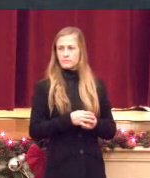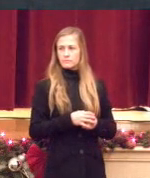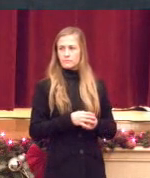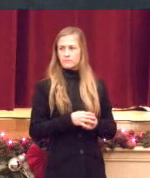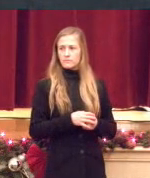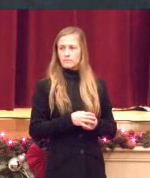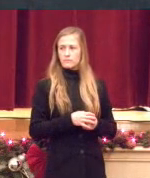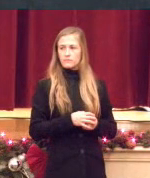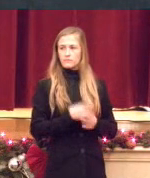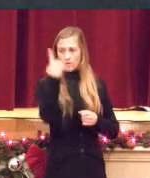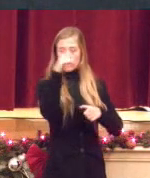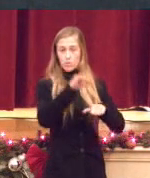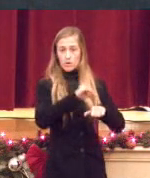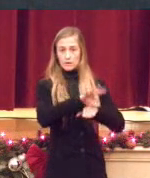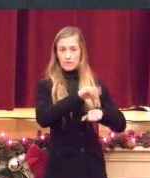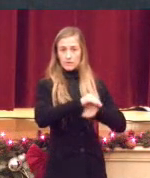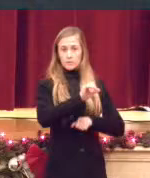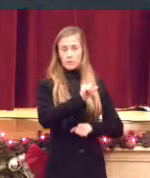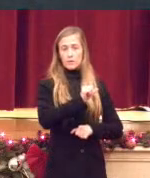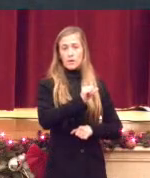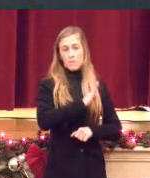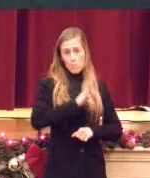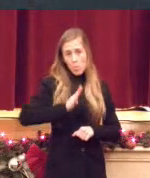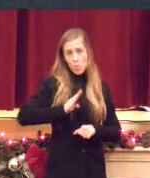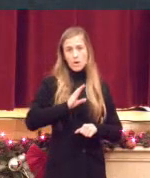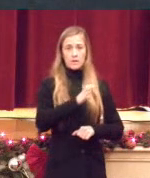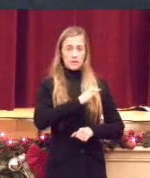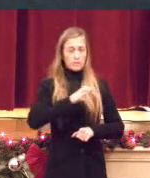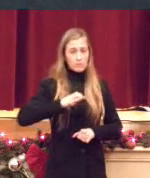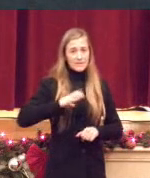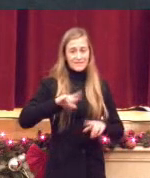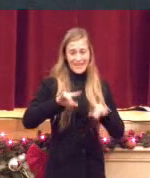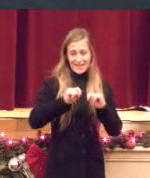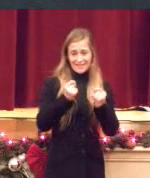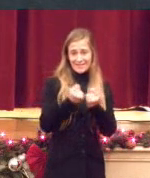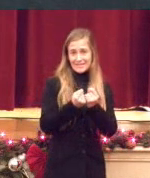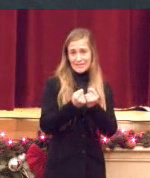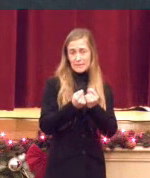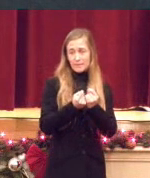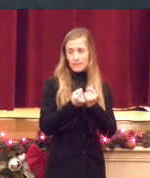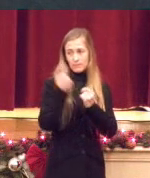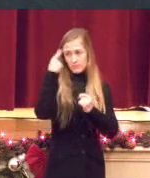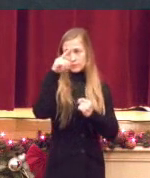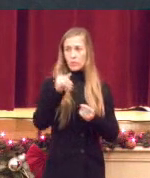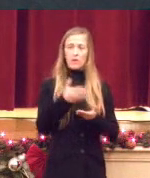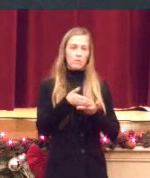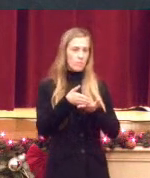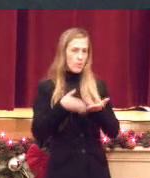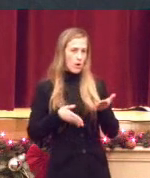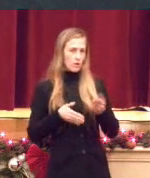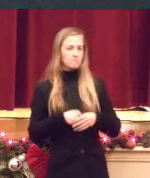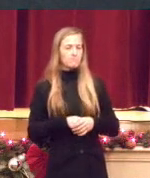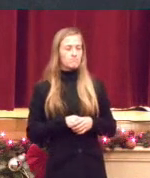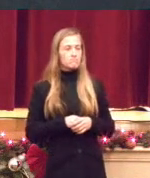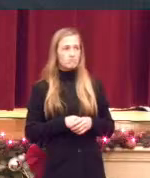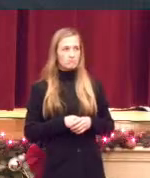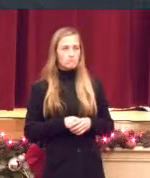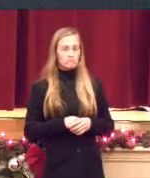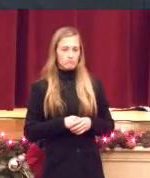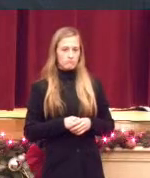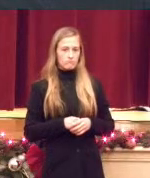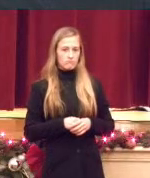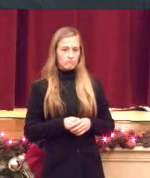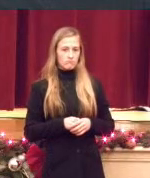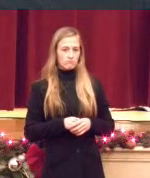advisory board or committee's team. And for that portion, how are you